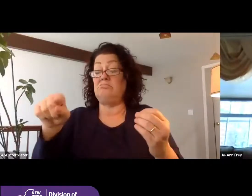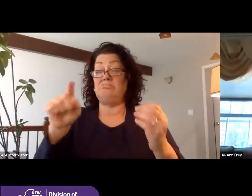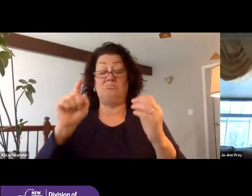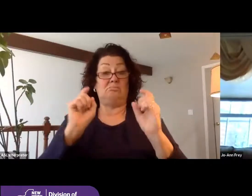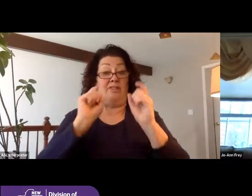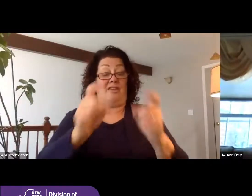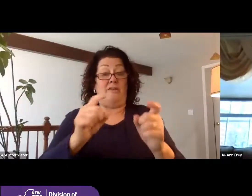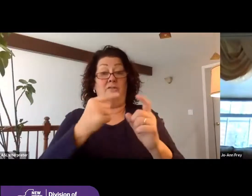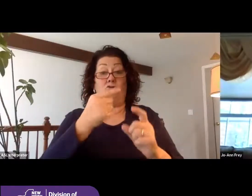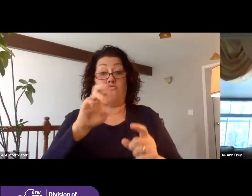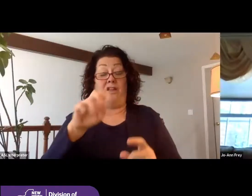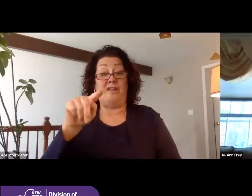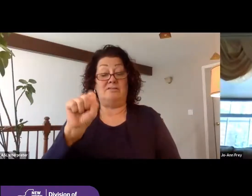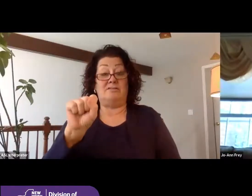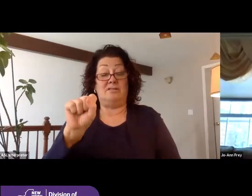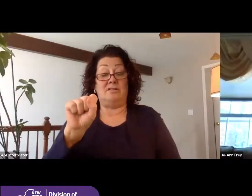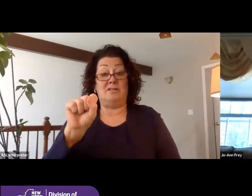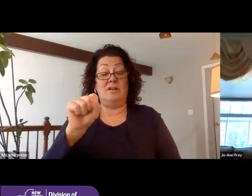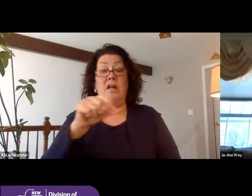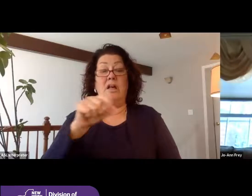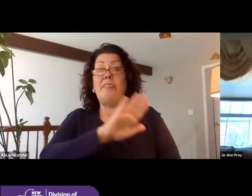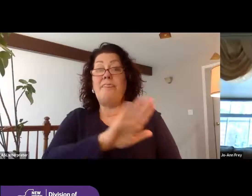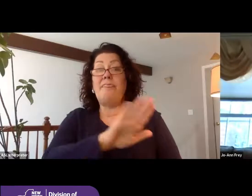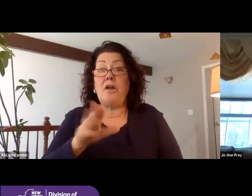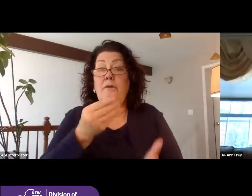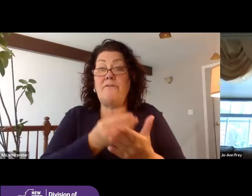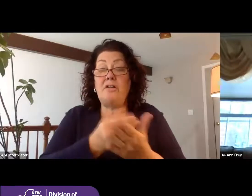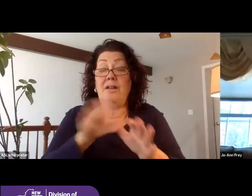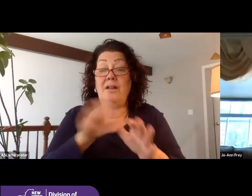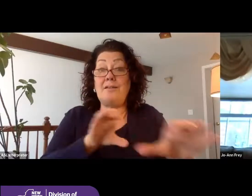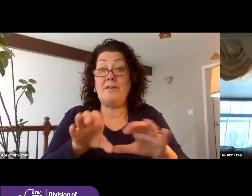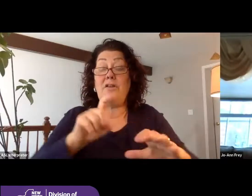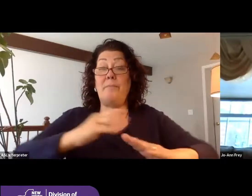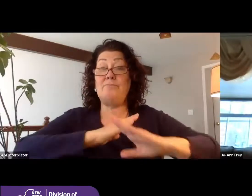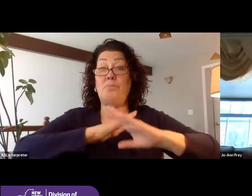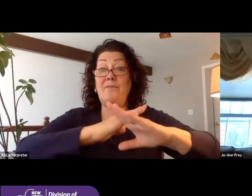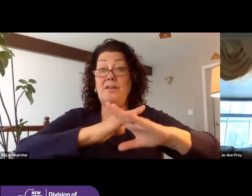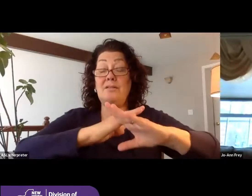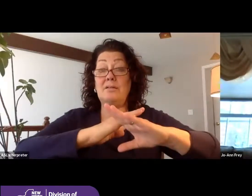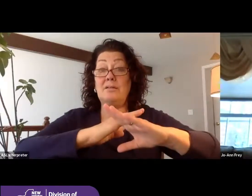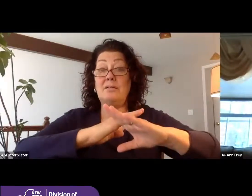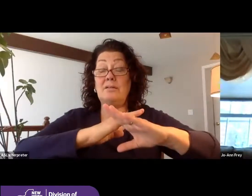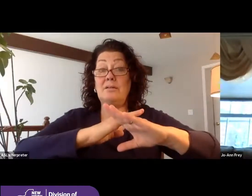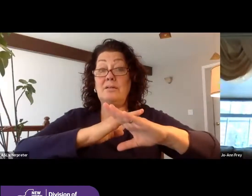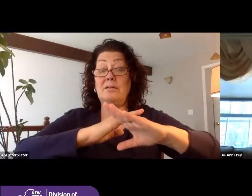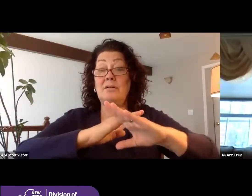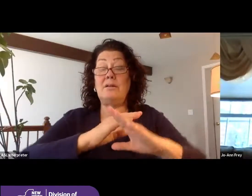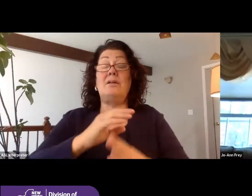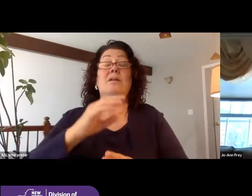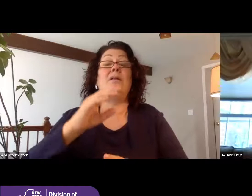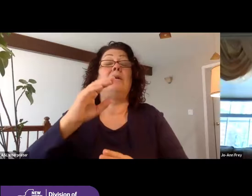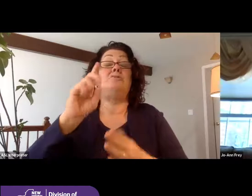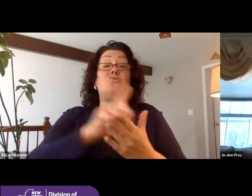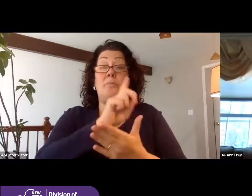program has to carry out their funded activities to also prevent and combat discrimination because of sexual orientation and